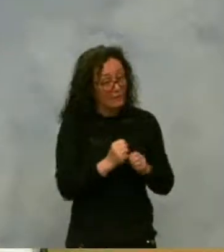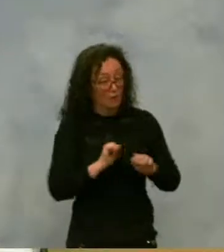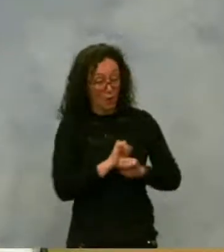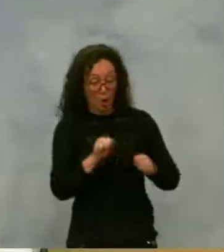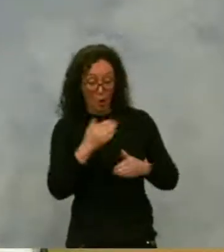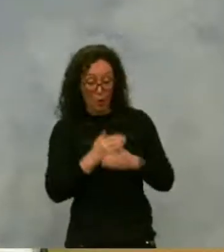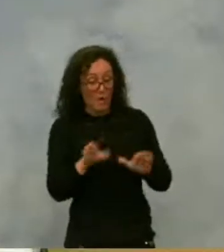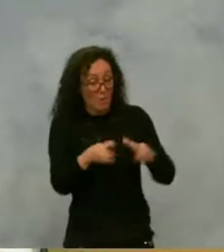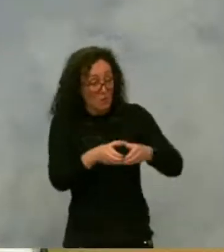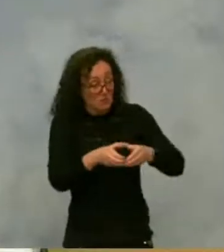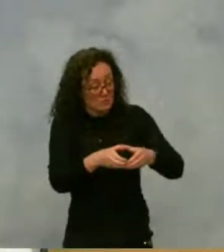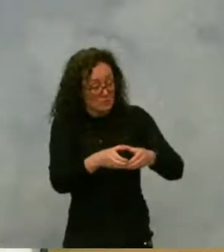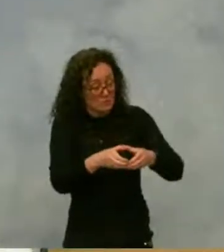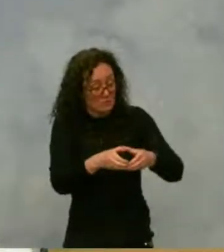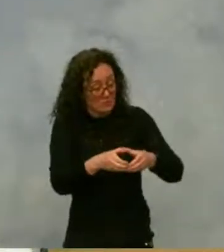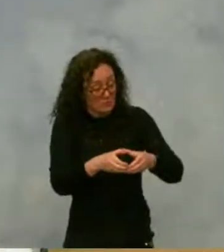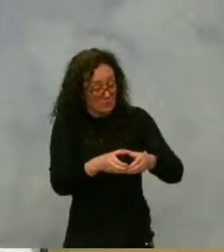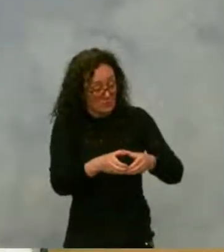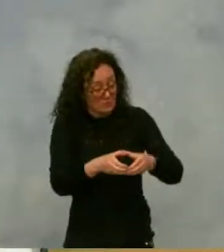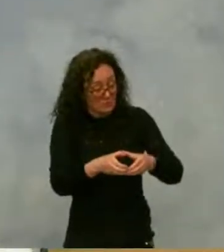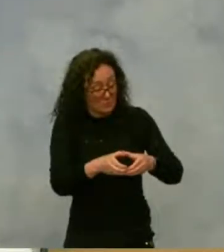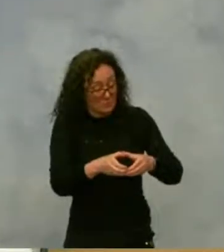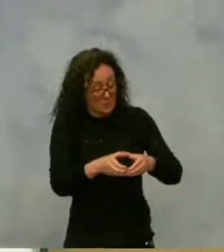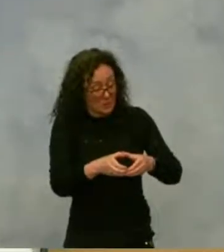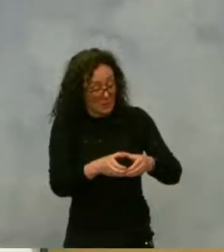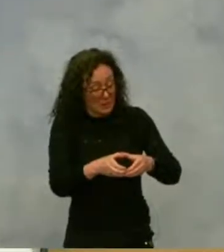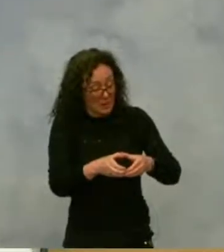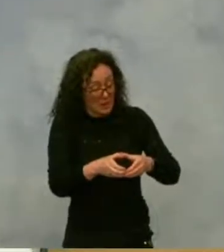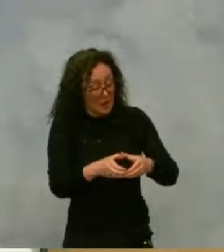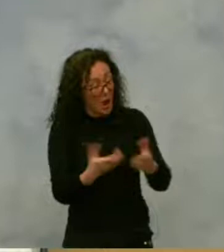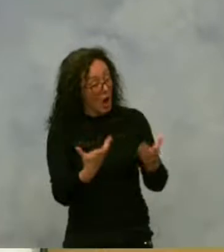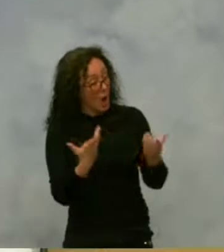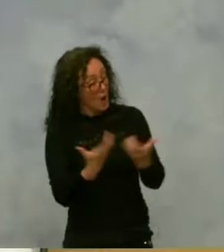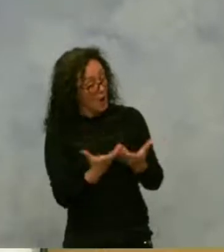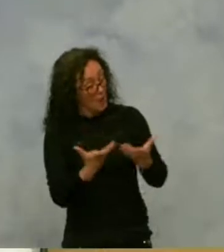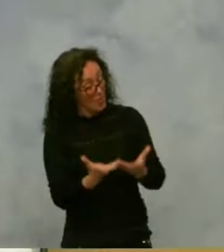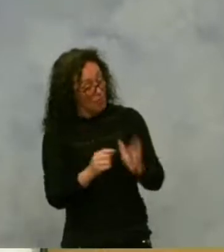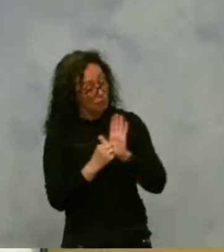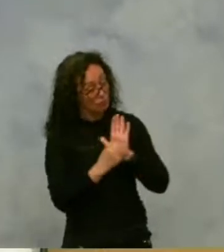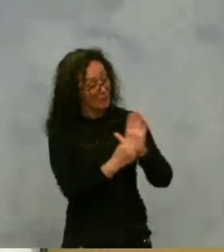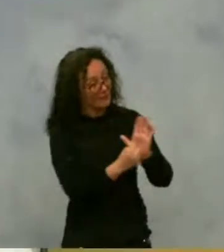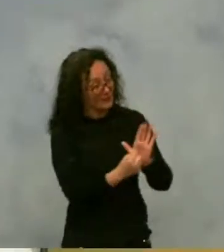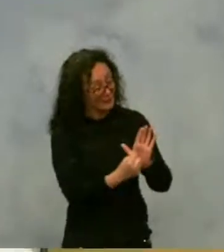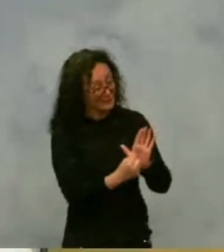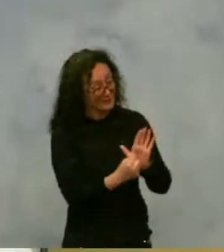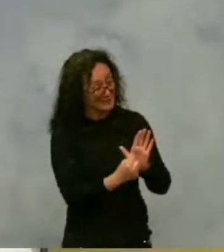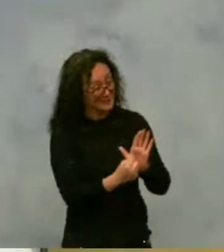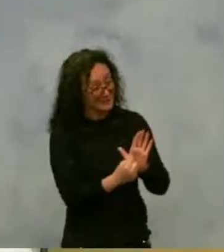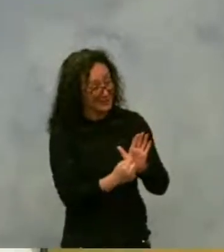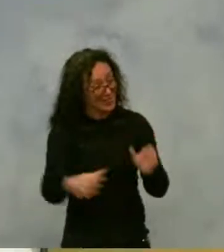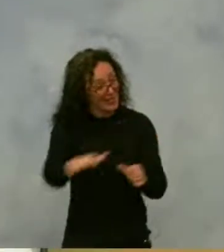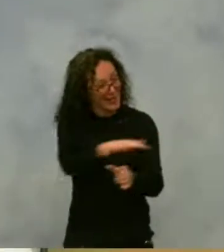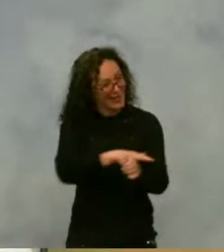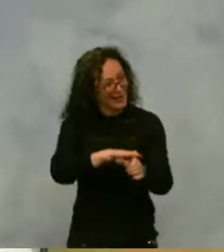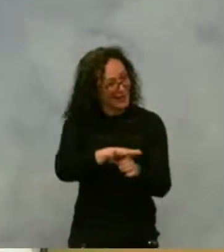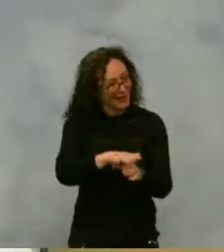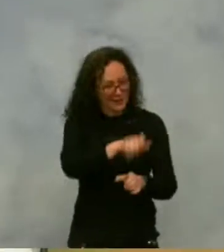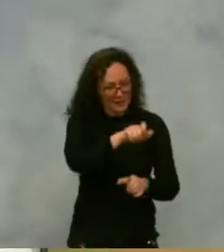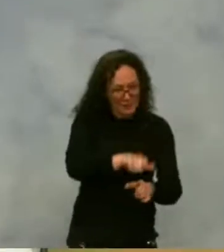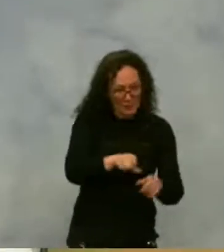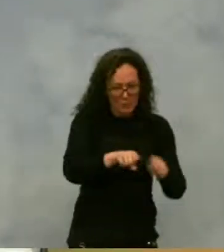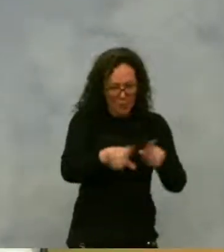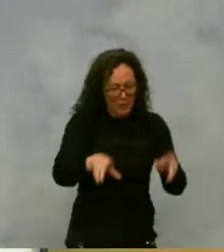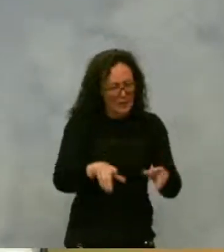workforce, and how that would relate to the demographic of the area in itself, to know if there's